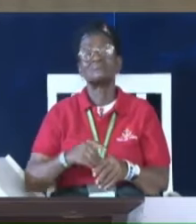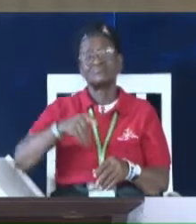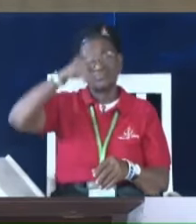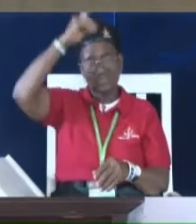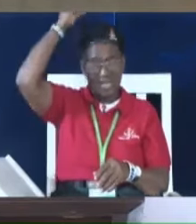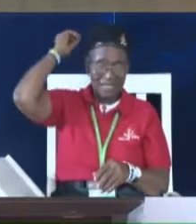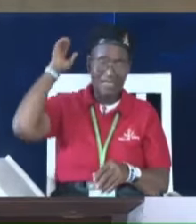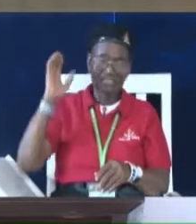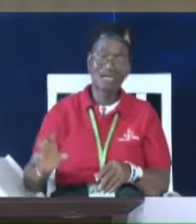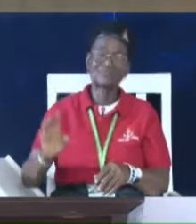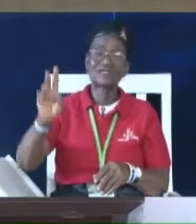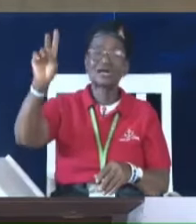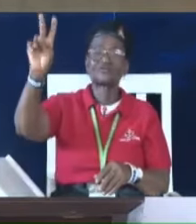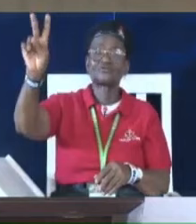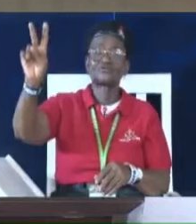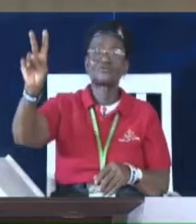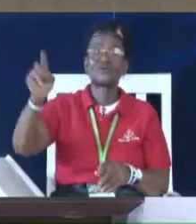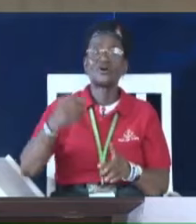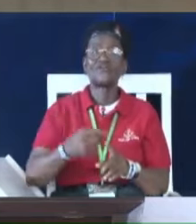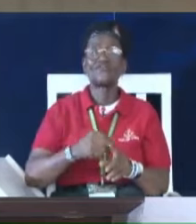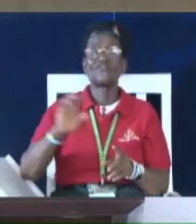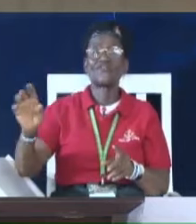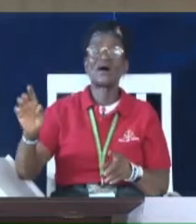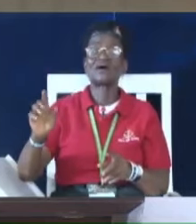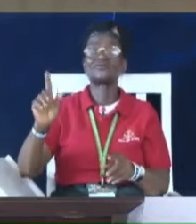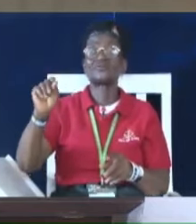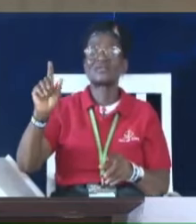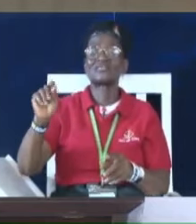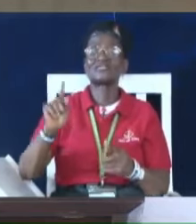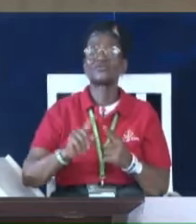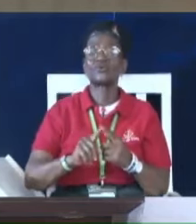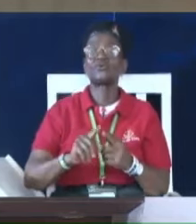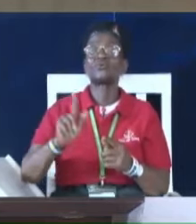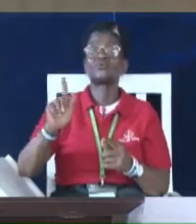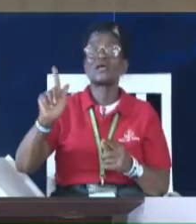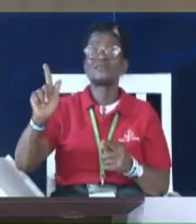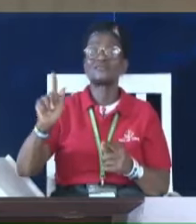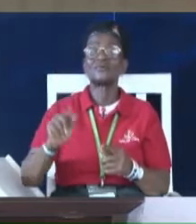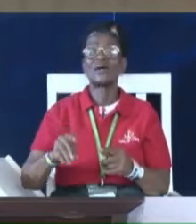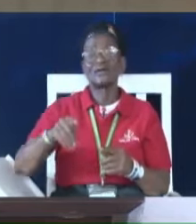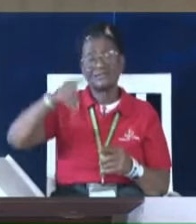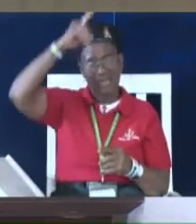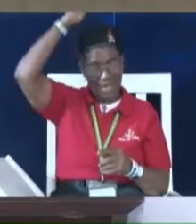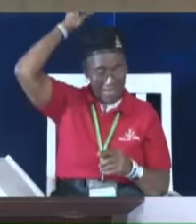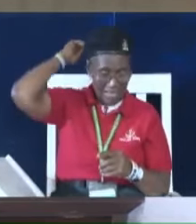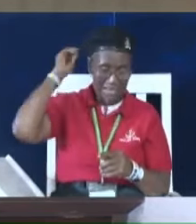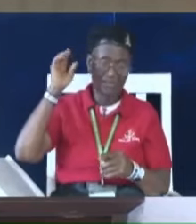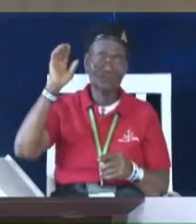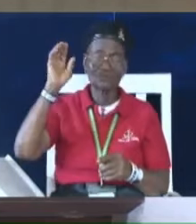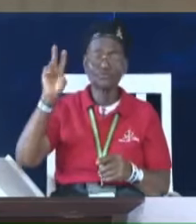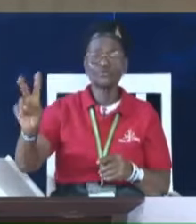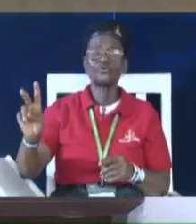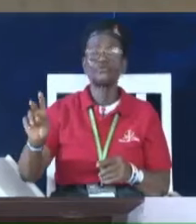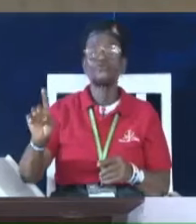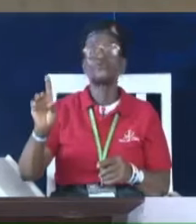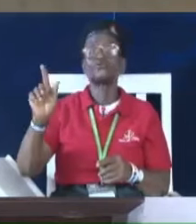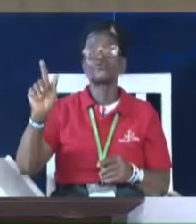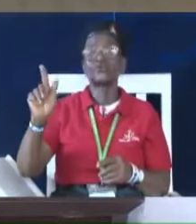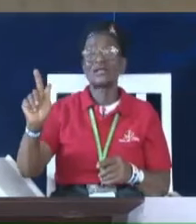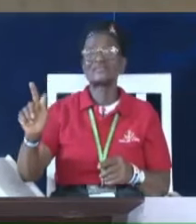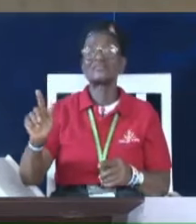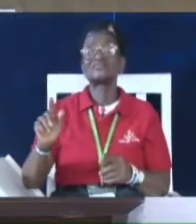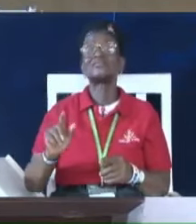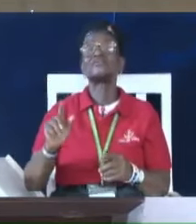2, from verse 20 to 21. Daniel 2, 20 to 21.